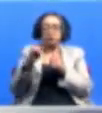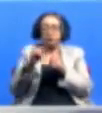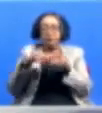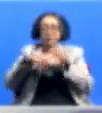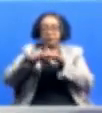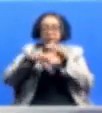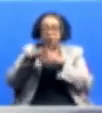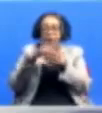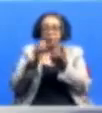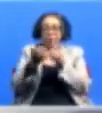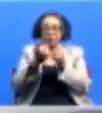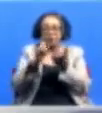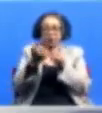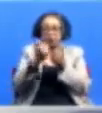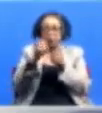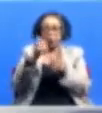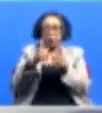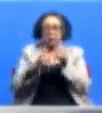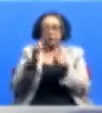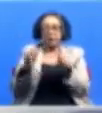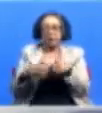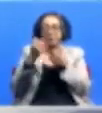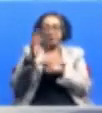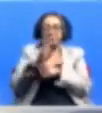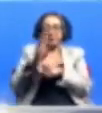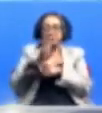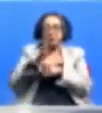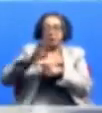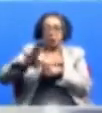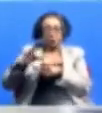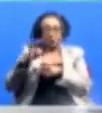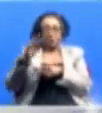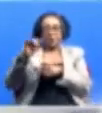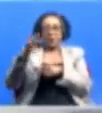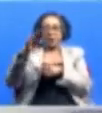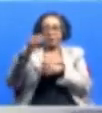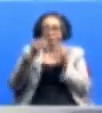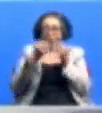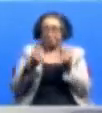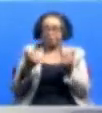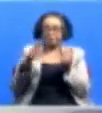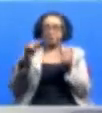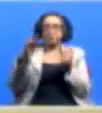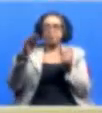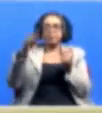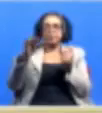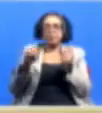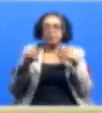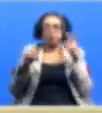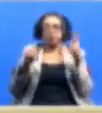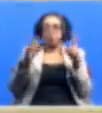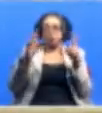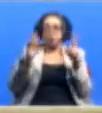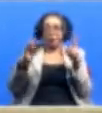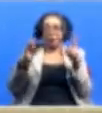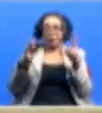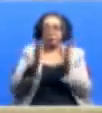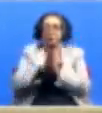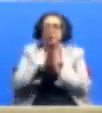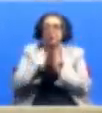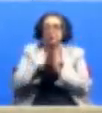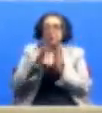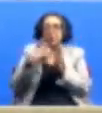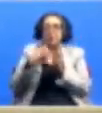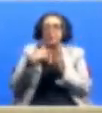Competition that was held in Vihiga County. Madeira beat Tabalia 2-0 in the women's final played at